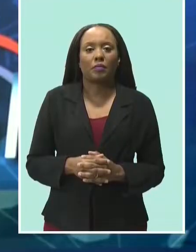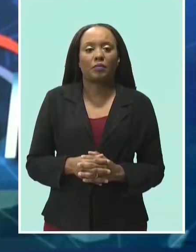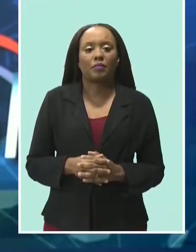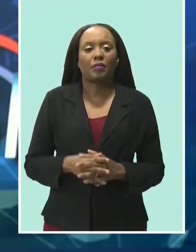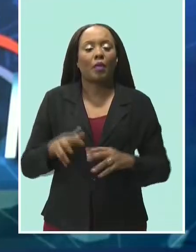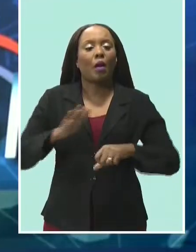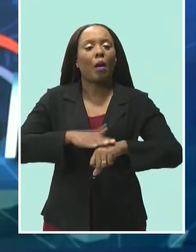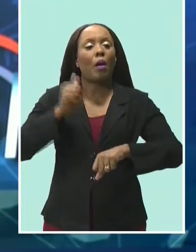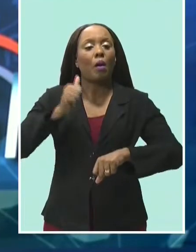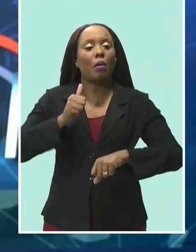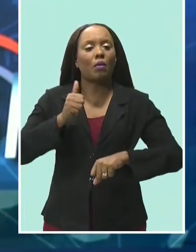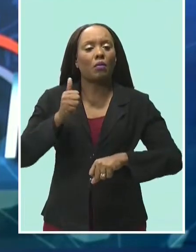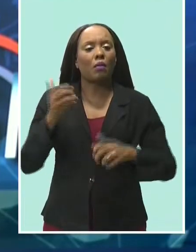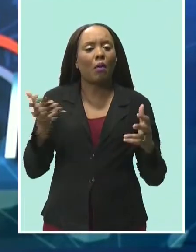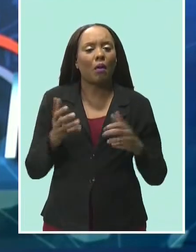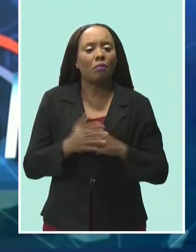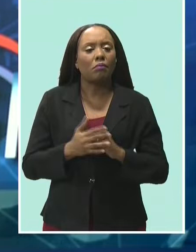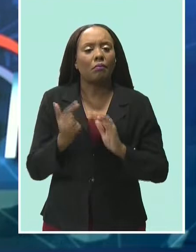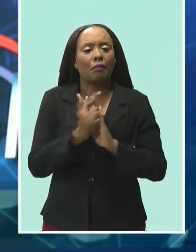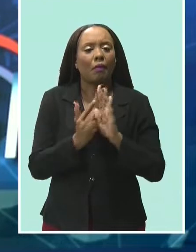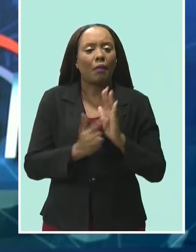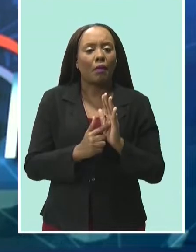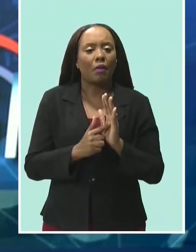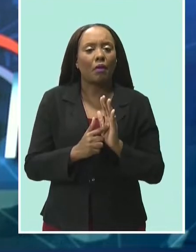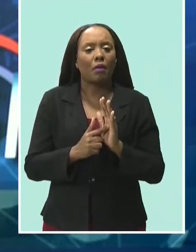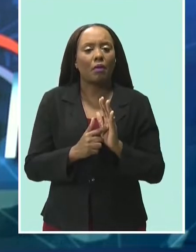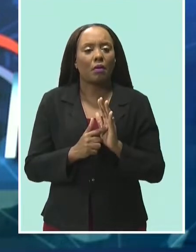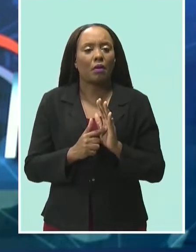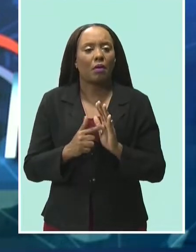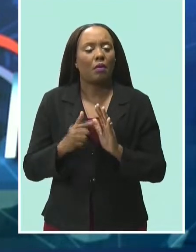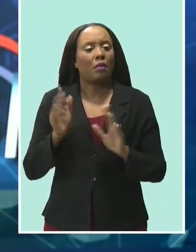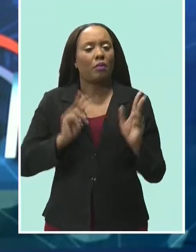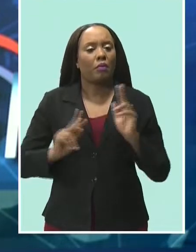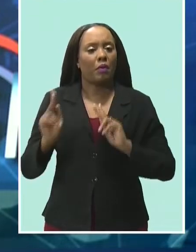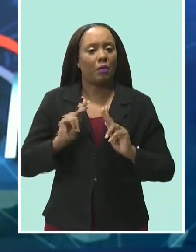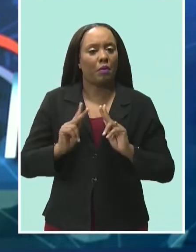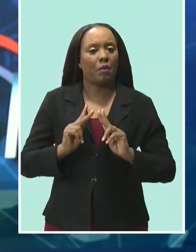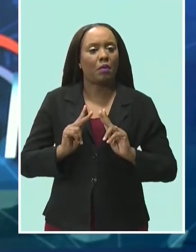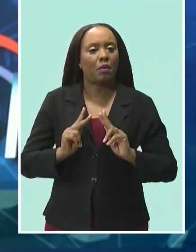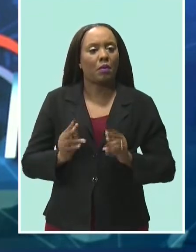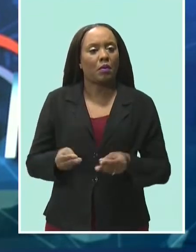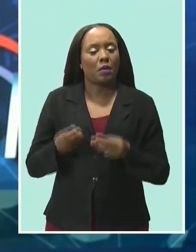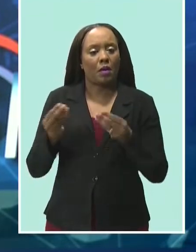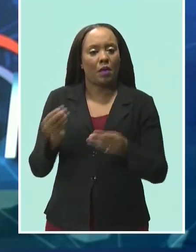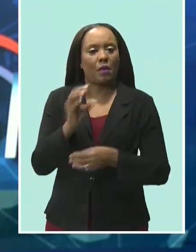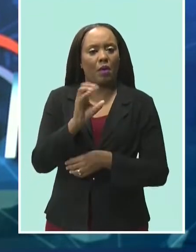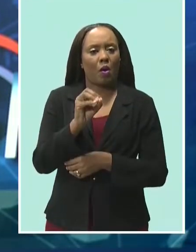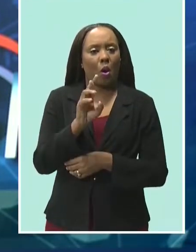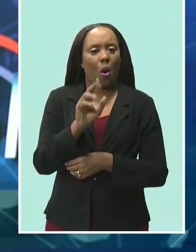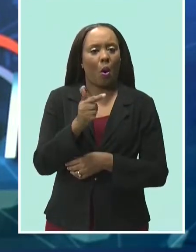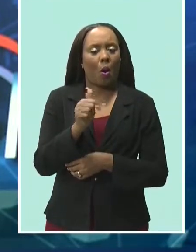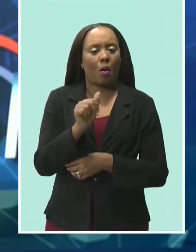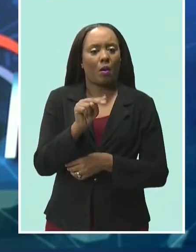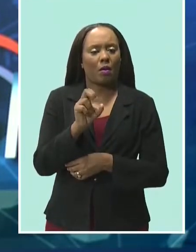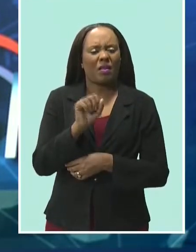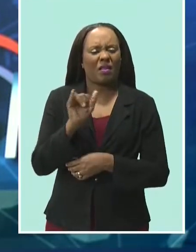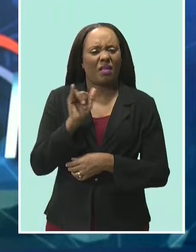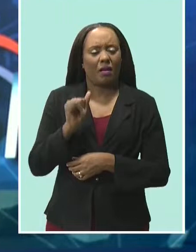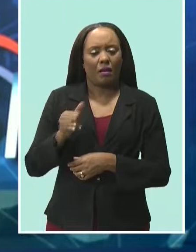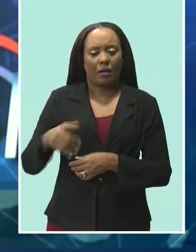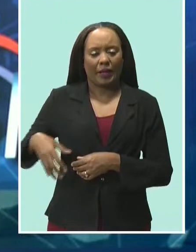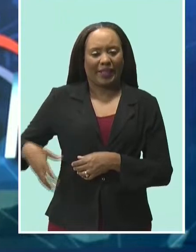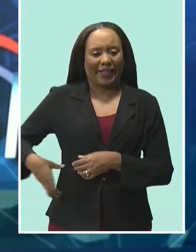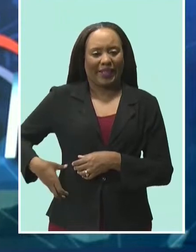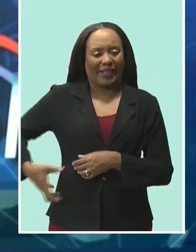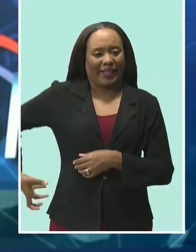There are calls for legislation to be passed permitting people to donate organs like kidneys after they have died. Transplant surgeon